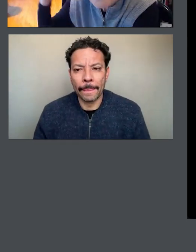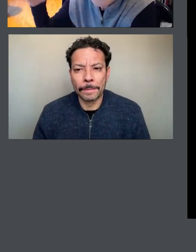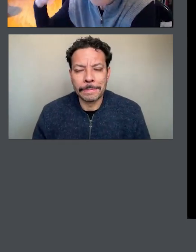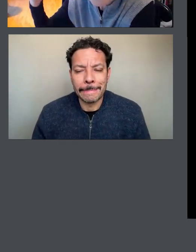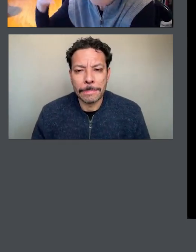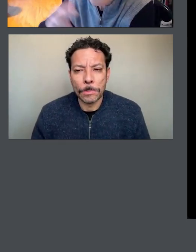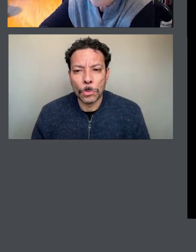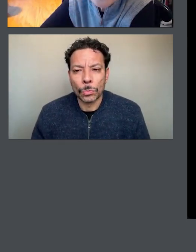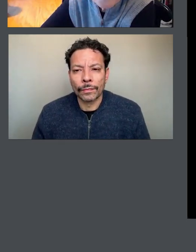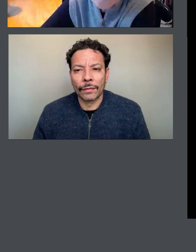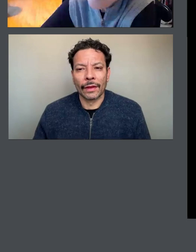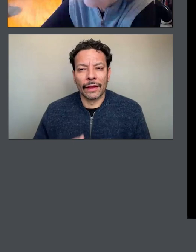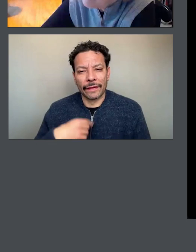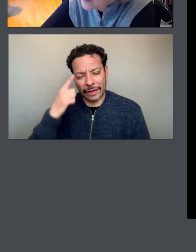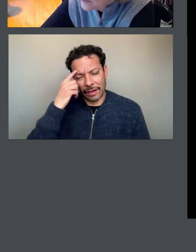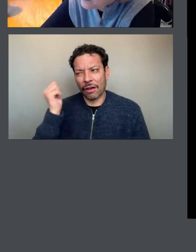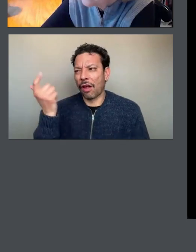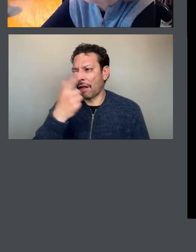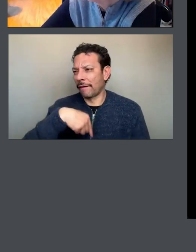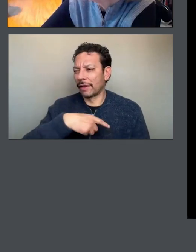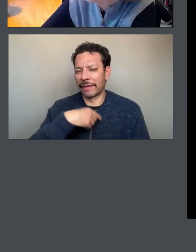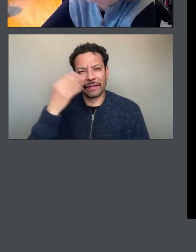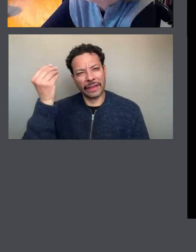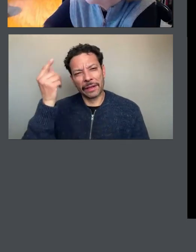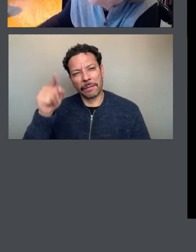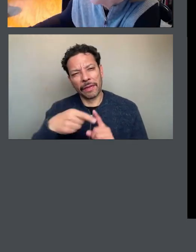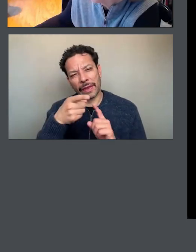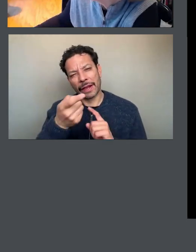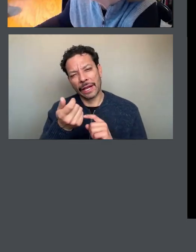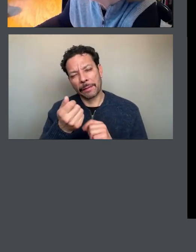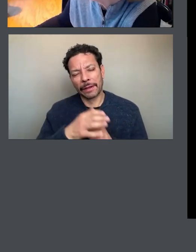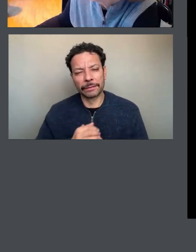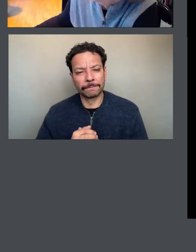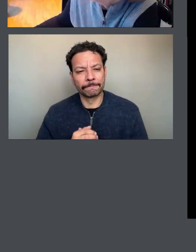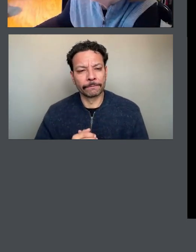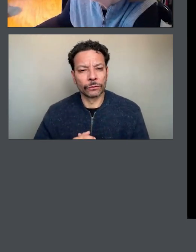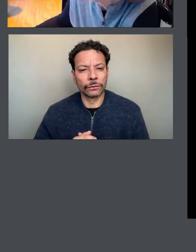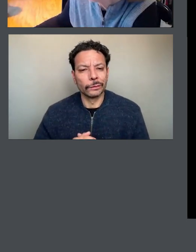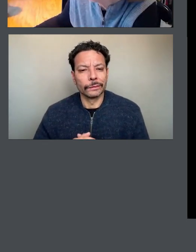So I think all of us should think about that a little bit.